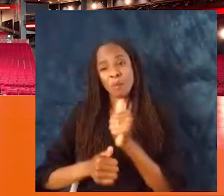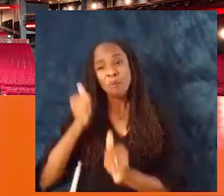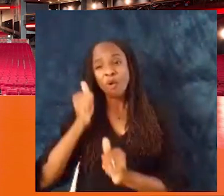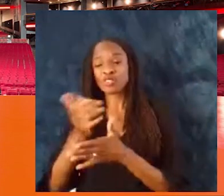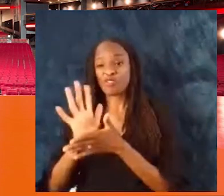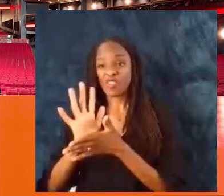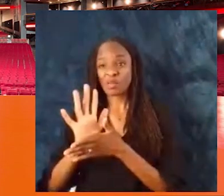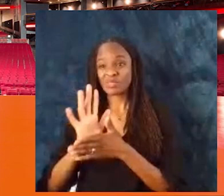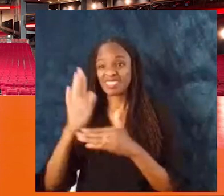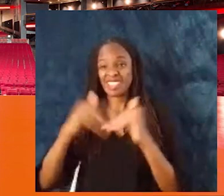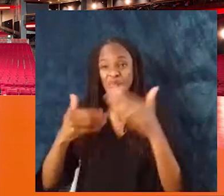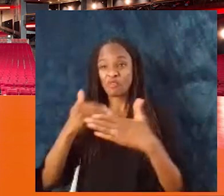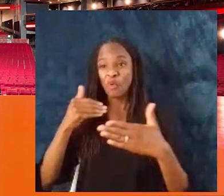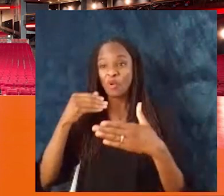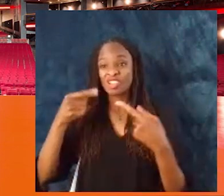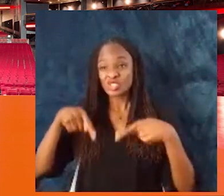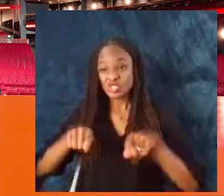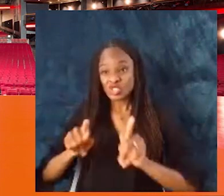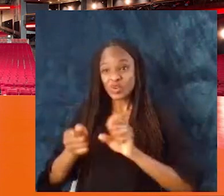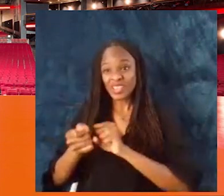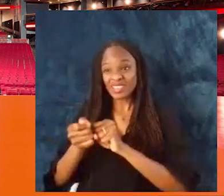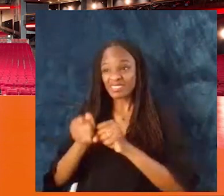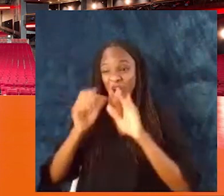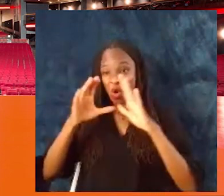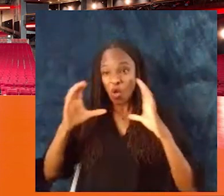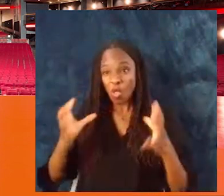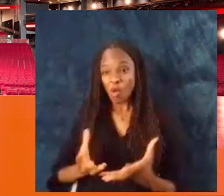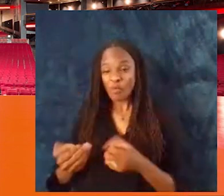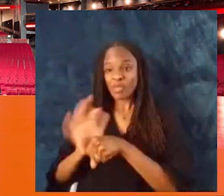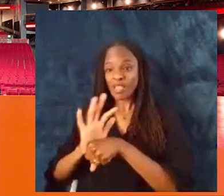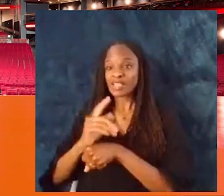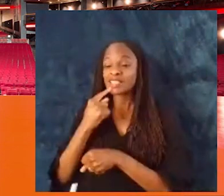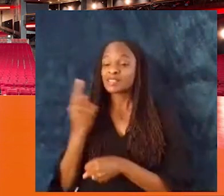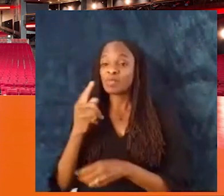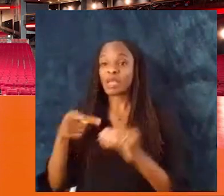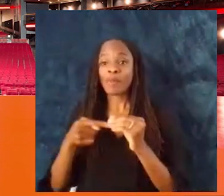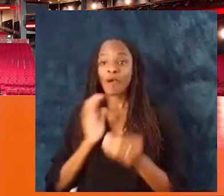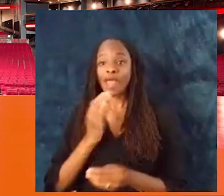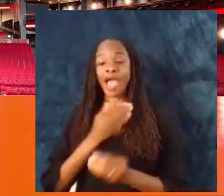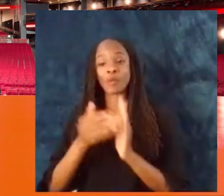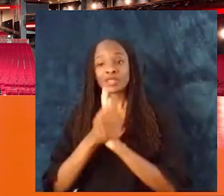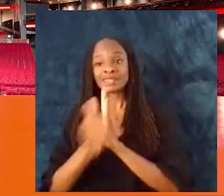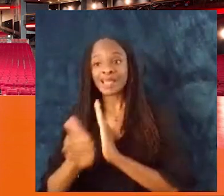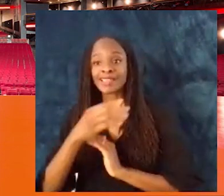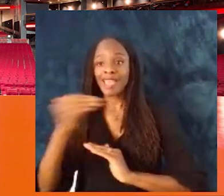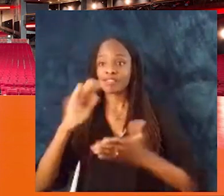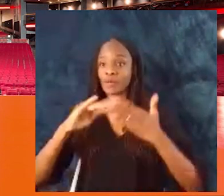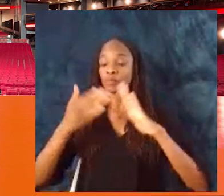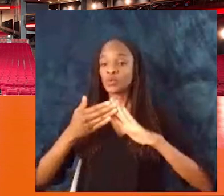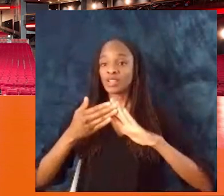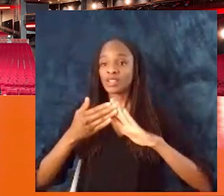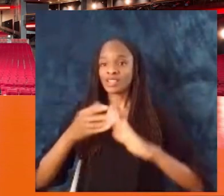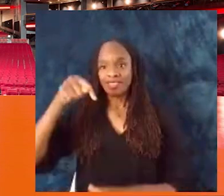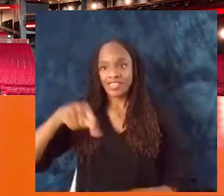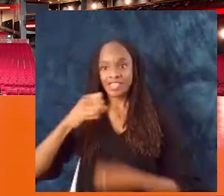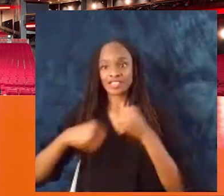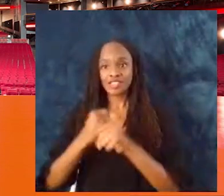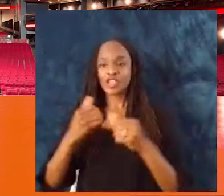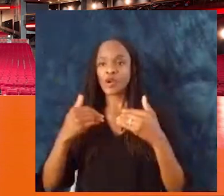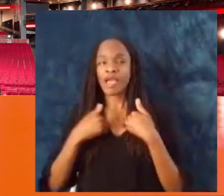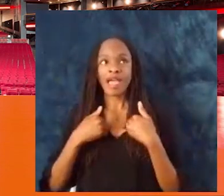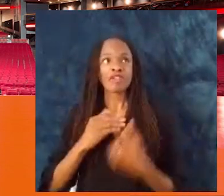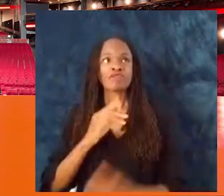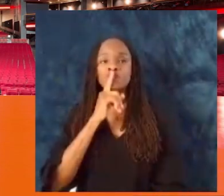global pandemic. And that says something about our talent, and that says something about the community. This year, we had a